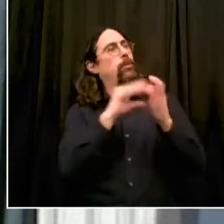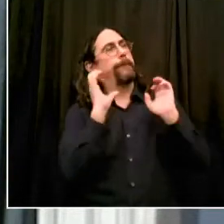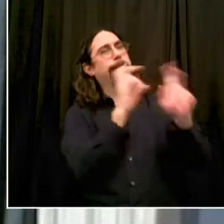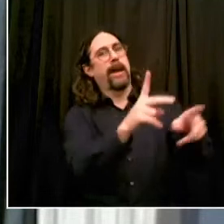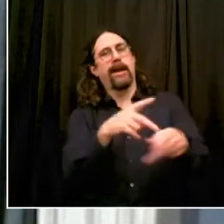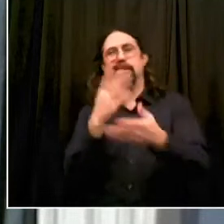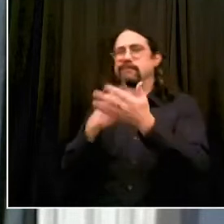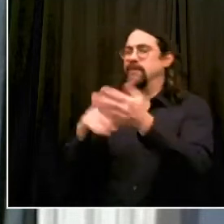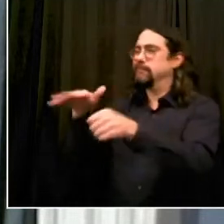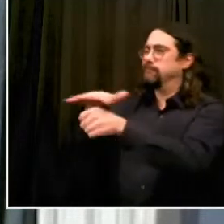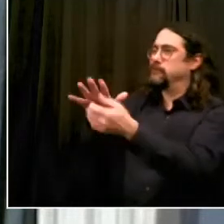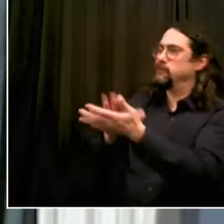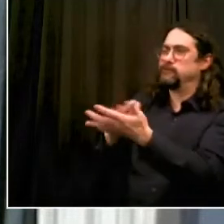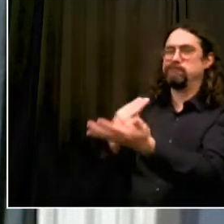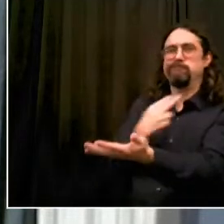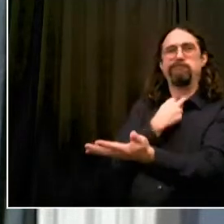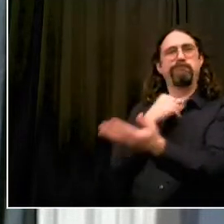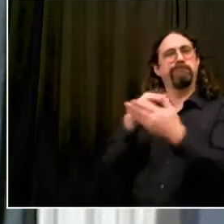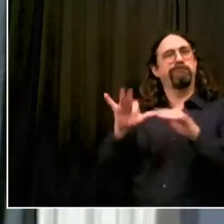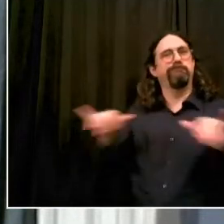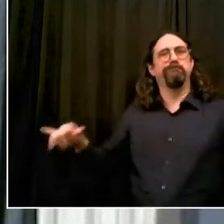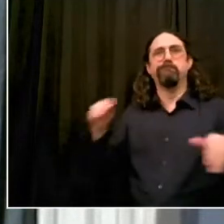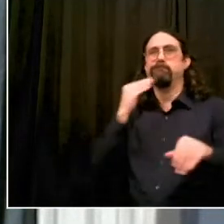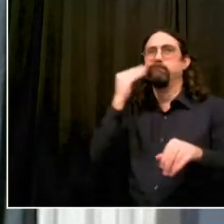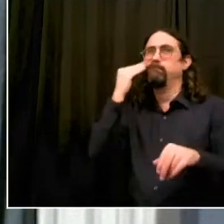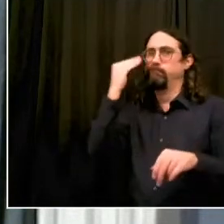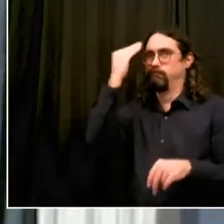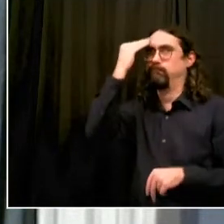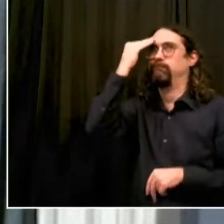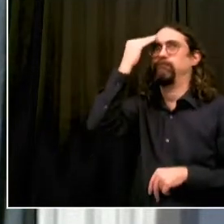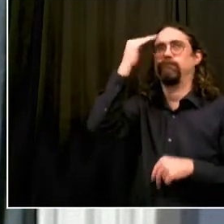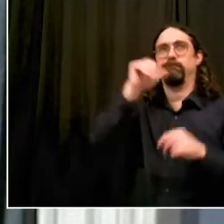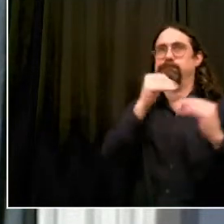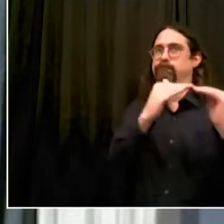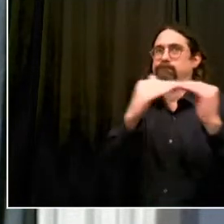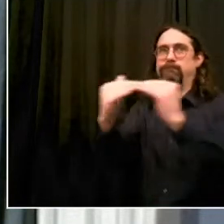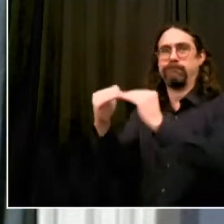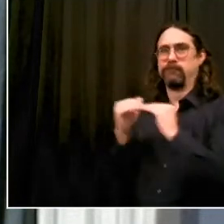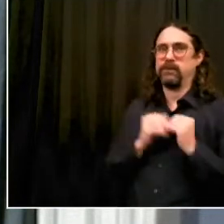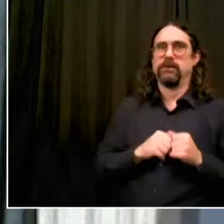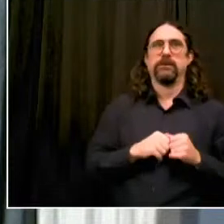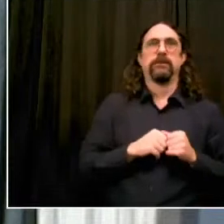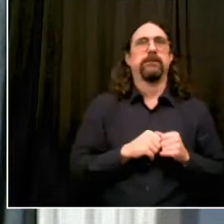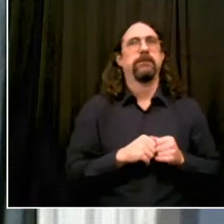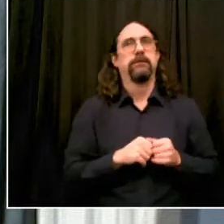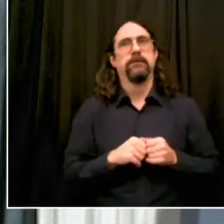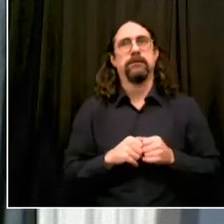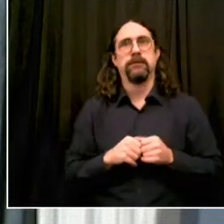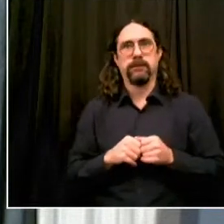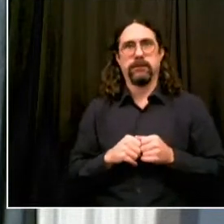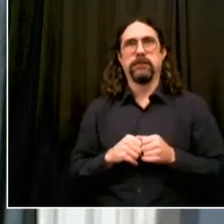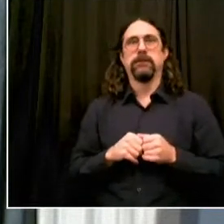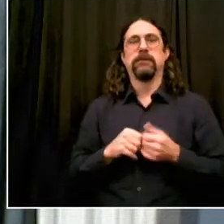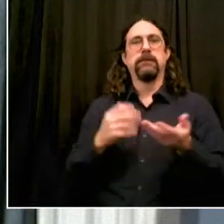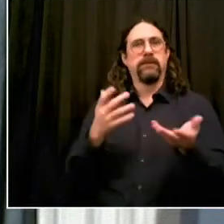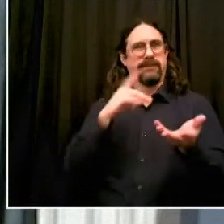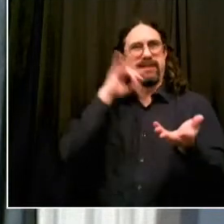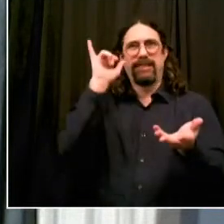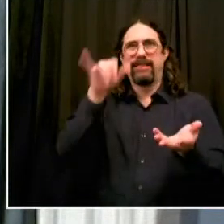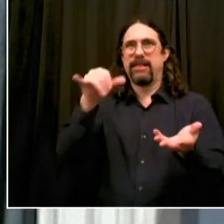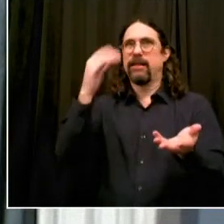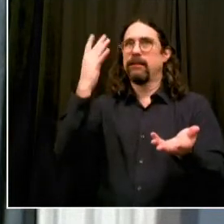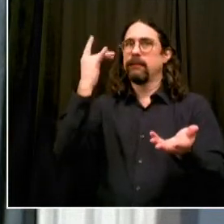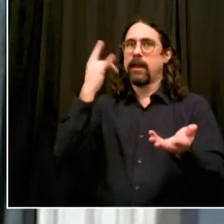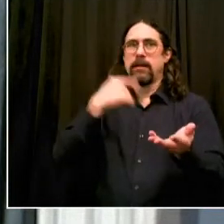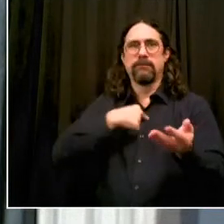because that has actually given principals now the opportunity to look at how many students are actually coming, and because they